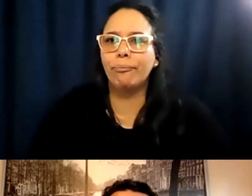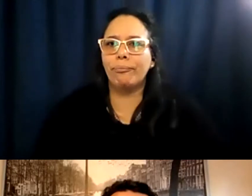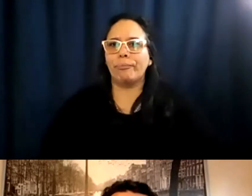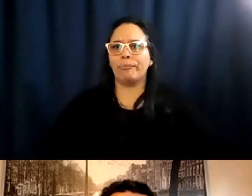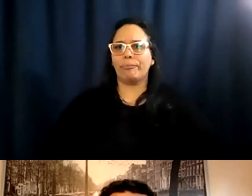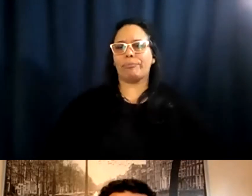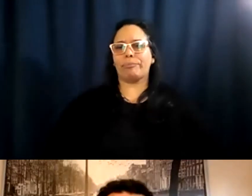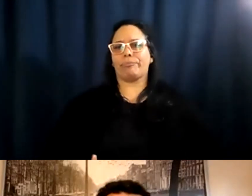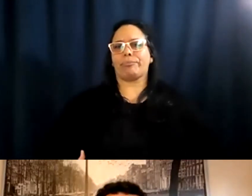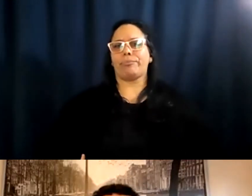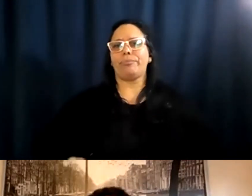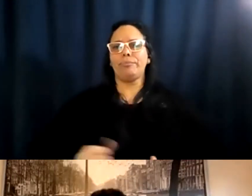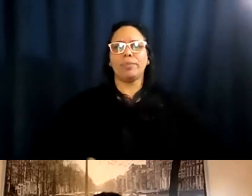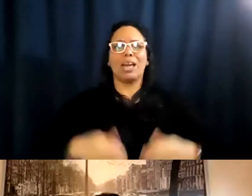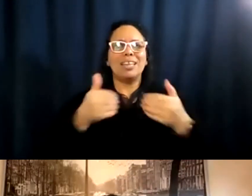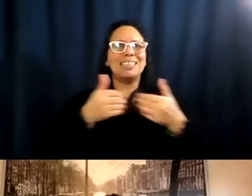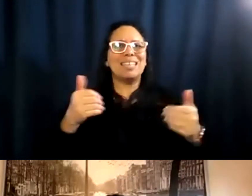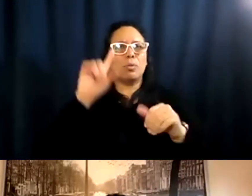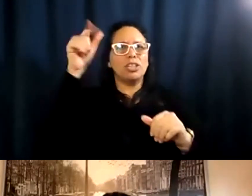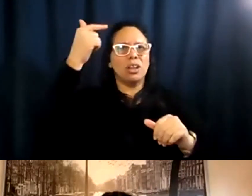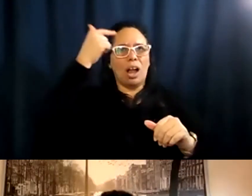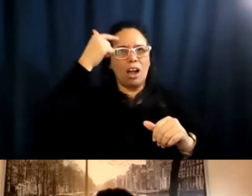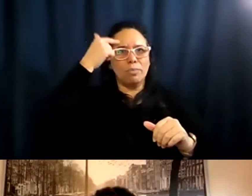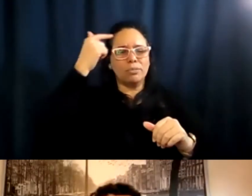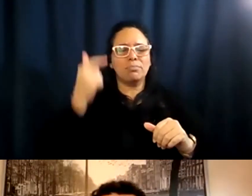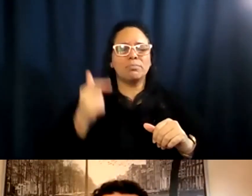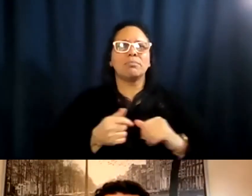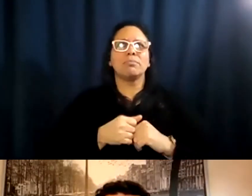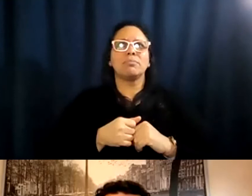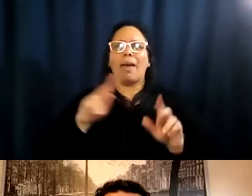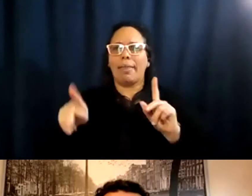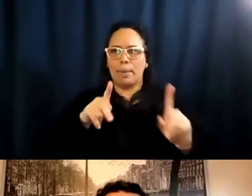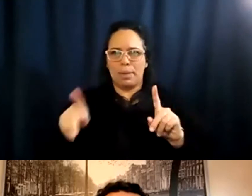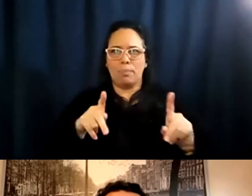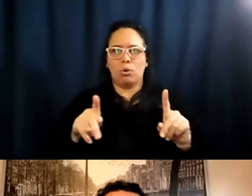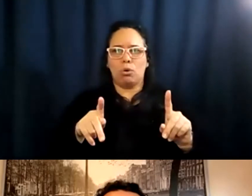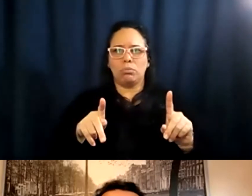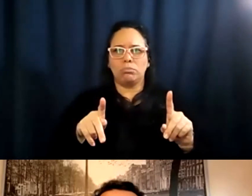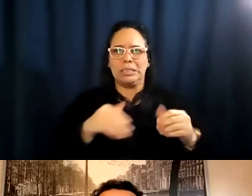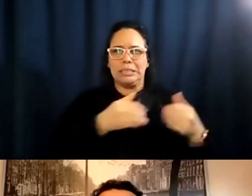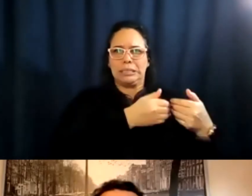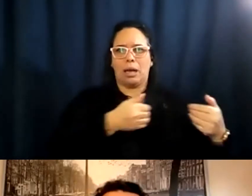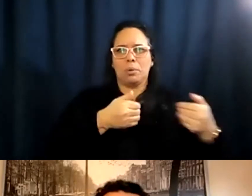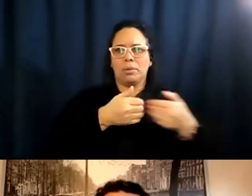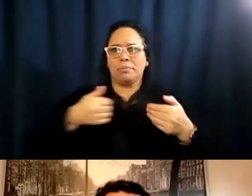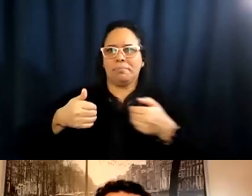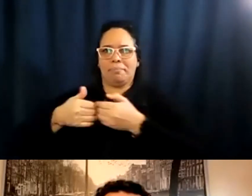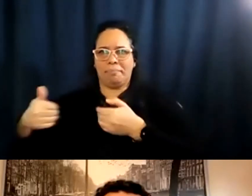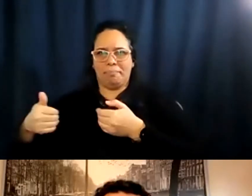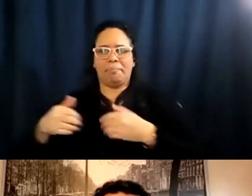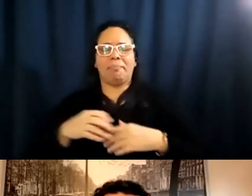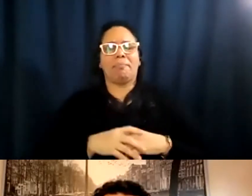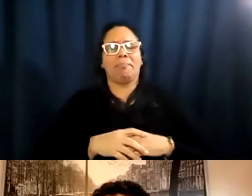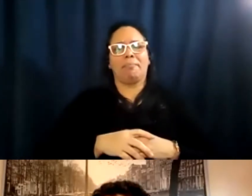the separation of government and the people, or the government trying to separate people, is so prominent. I, you know, kind of in the idea that they